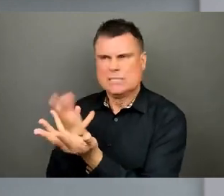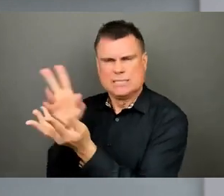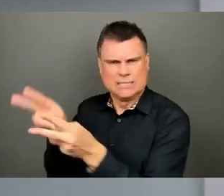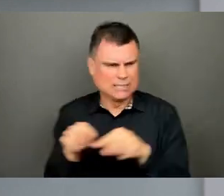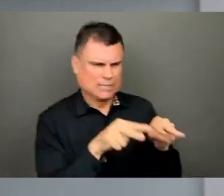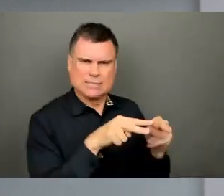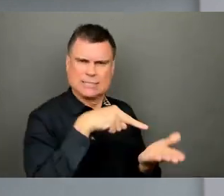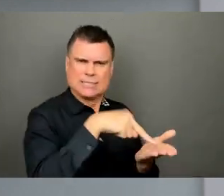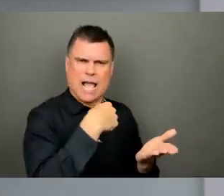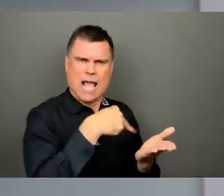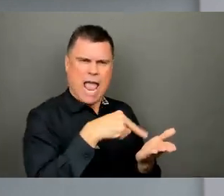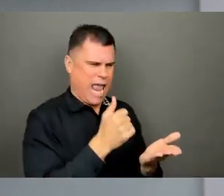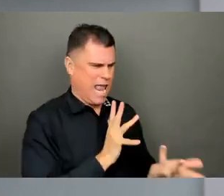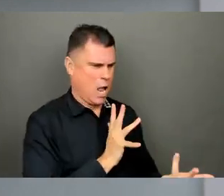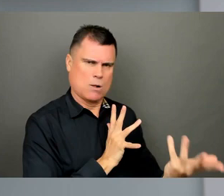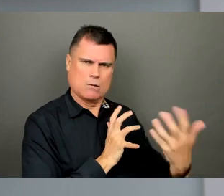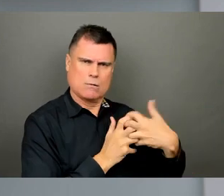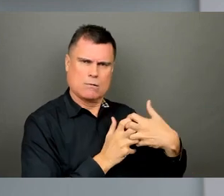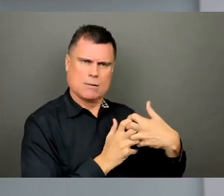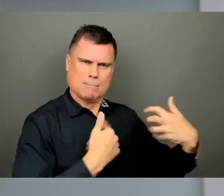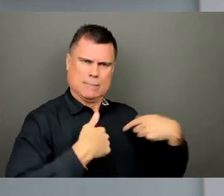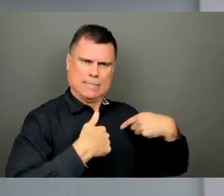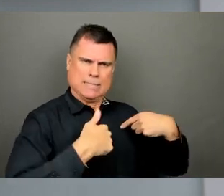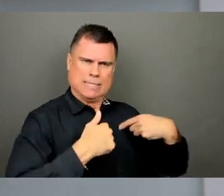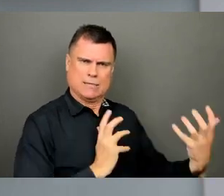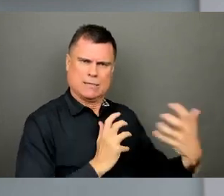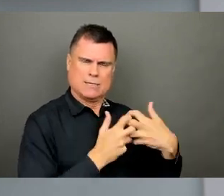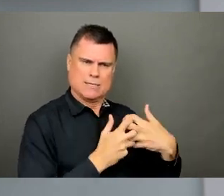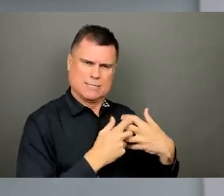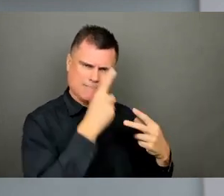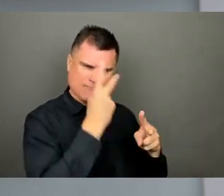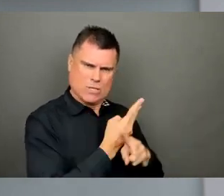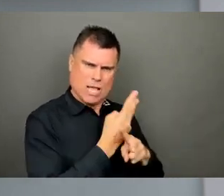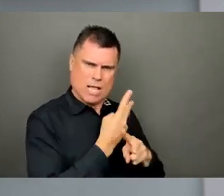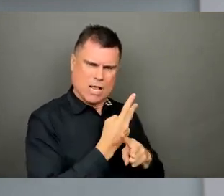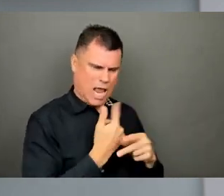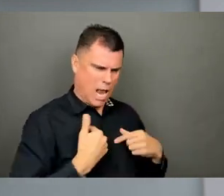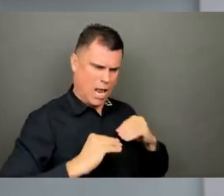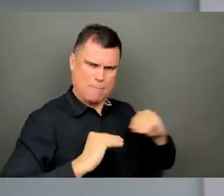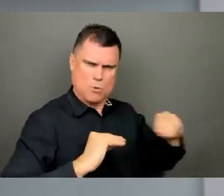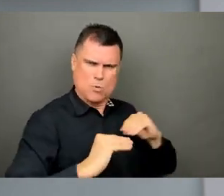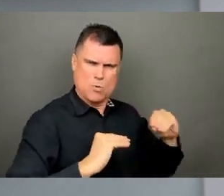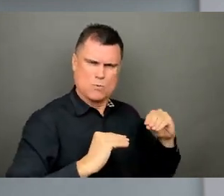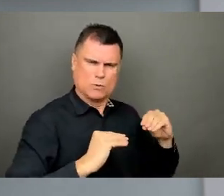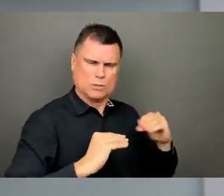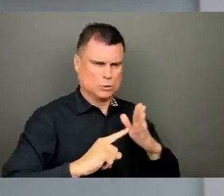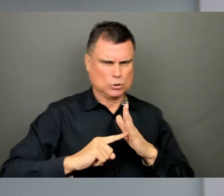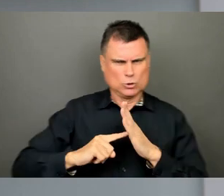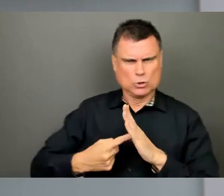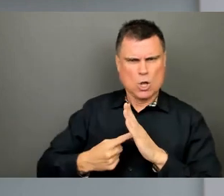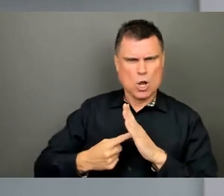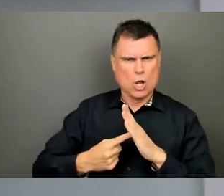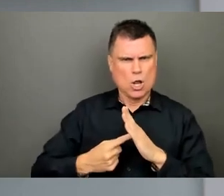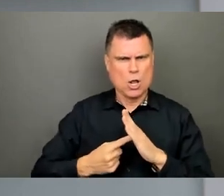in my body. I go quite internal and figure out where the move starts, where it travels, and how it flows.